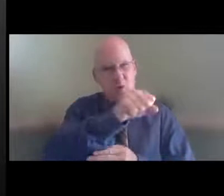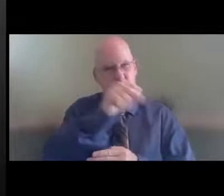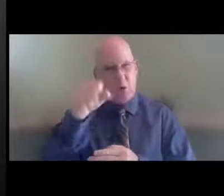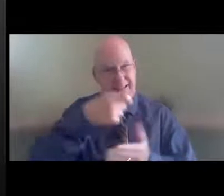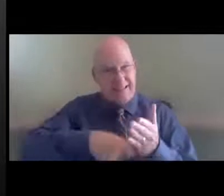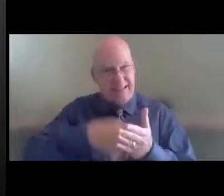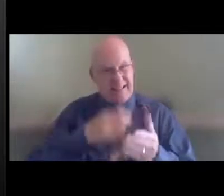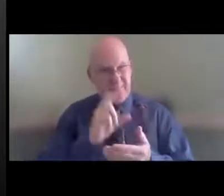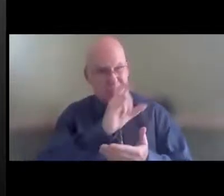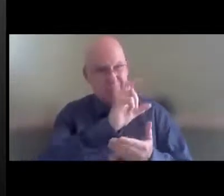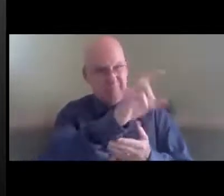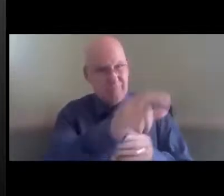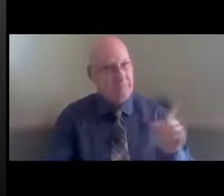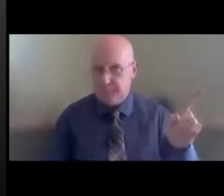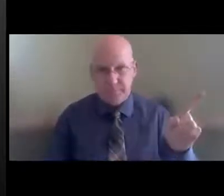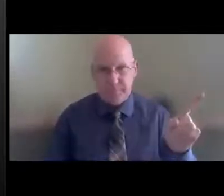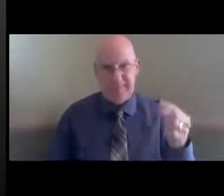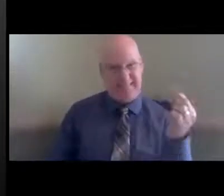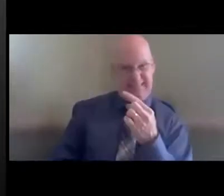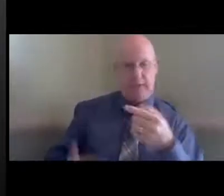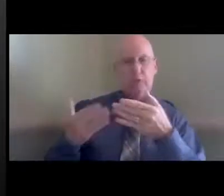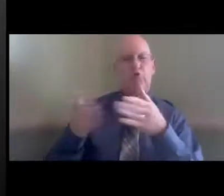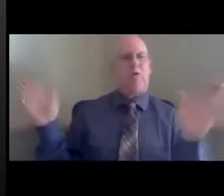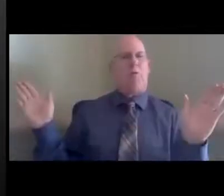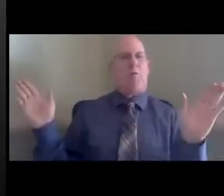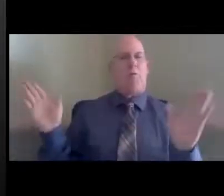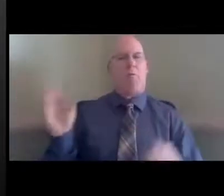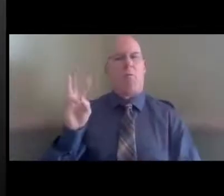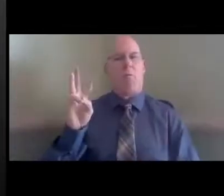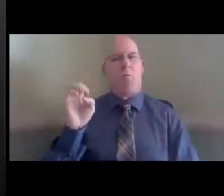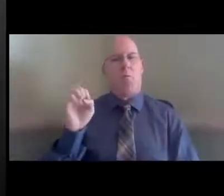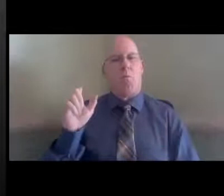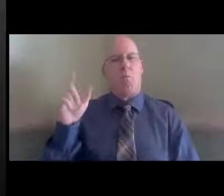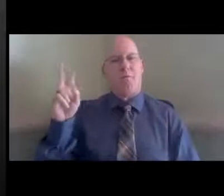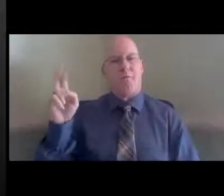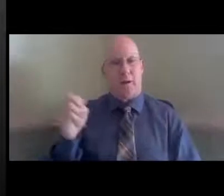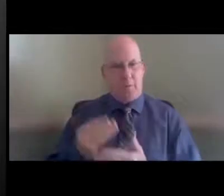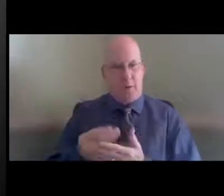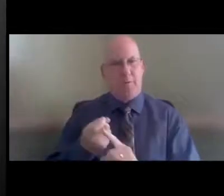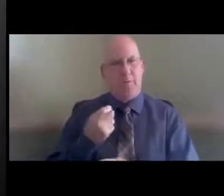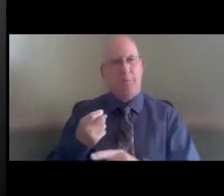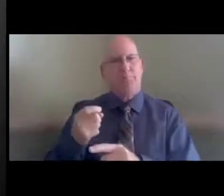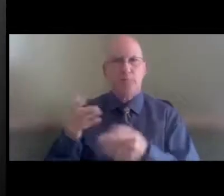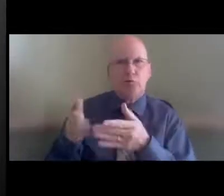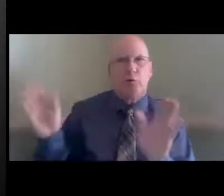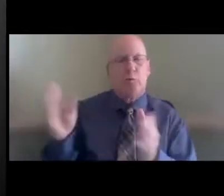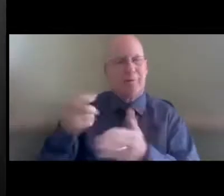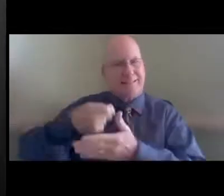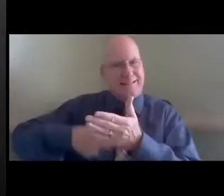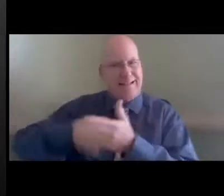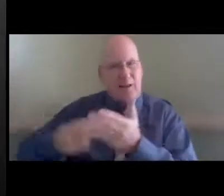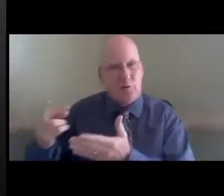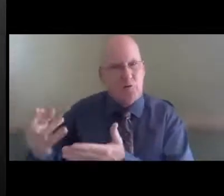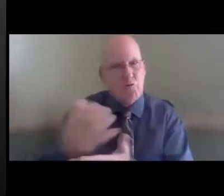taxes. This is general welfare money. It comes out of the general tax revenue welfare fund